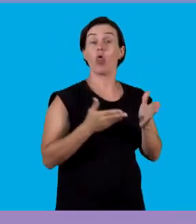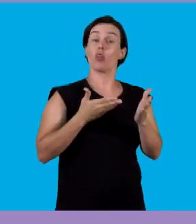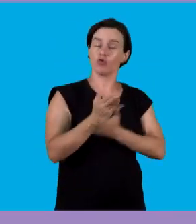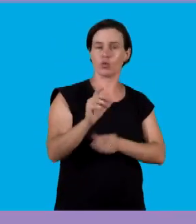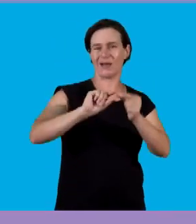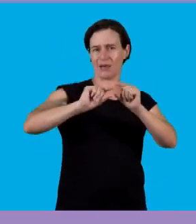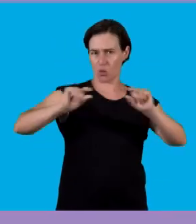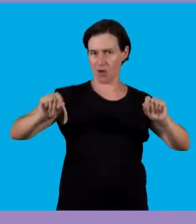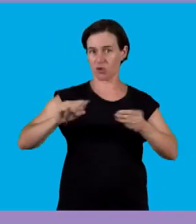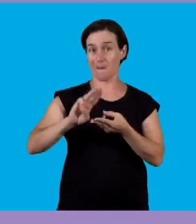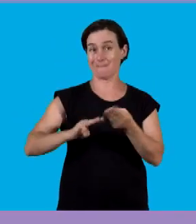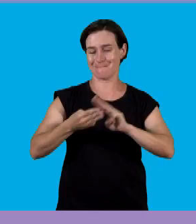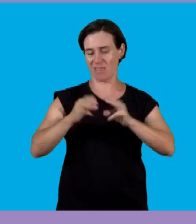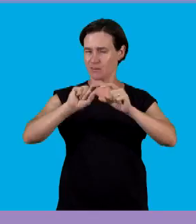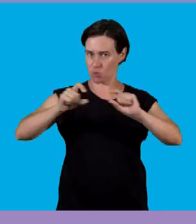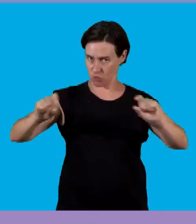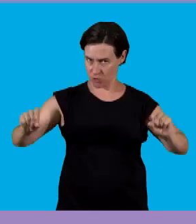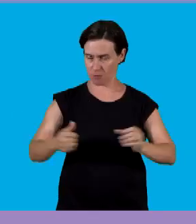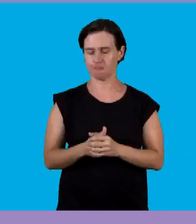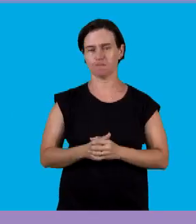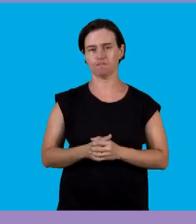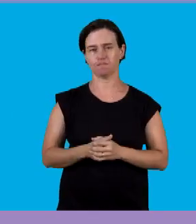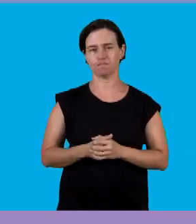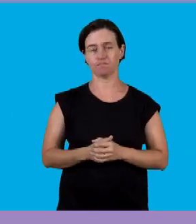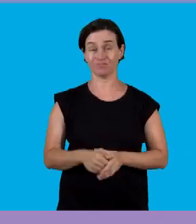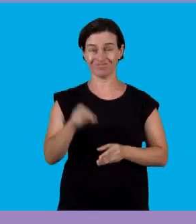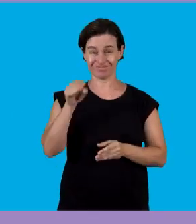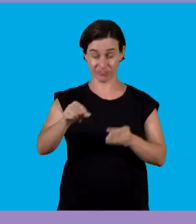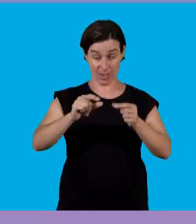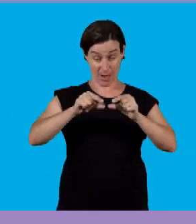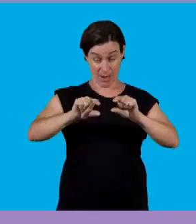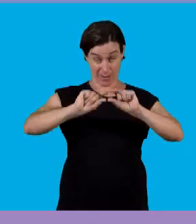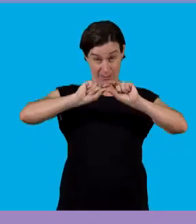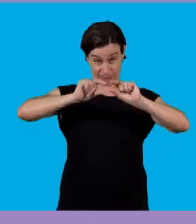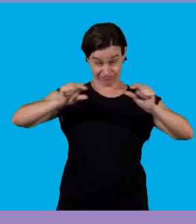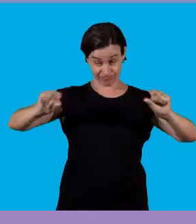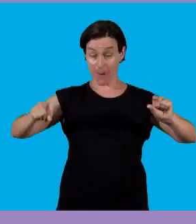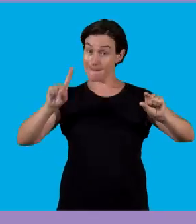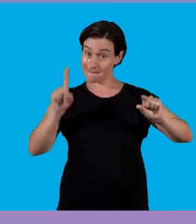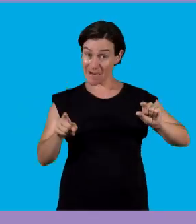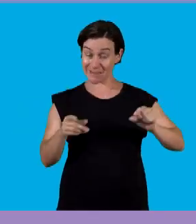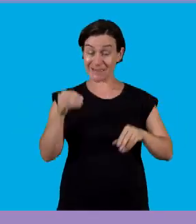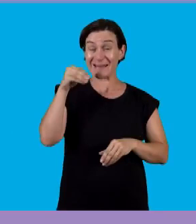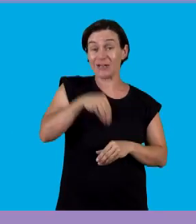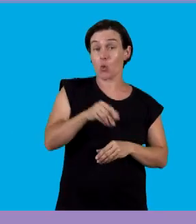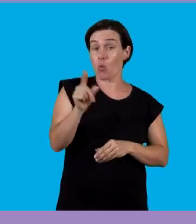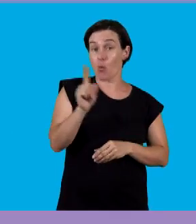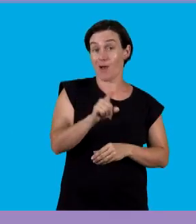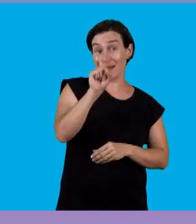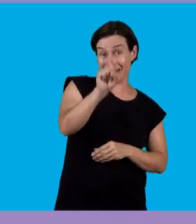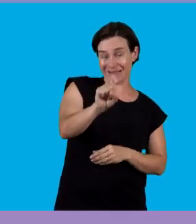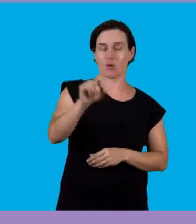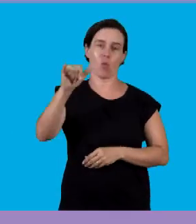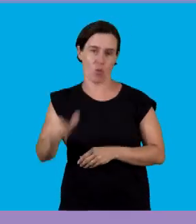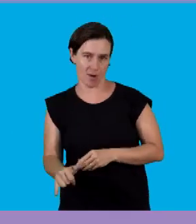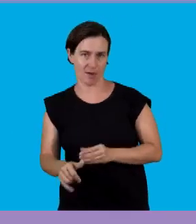Now remember, that rule or formula, it has to include the y and the x as those variables, because we are